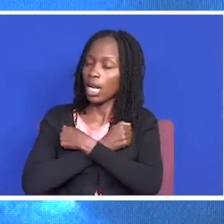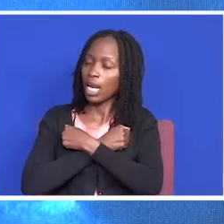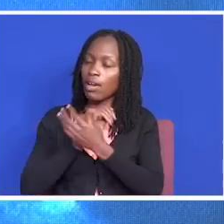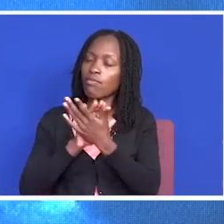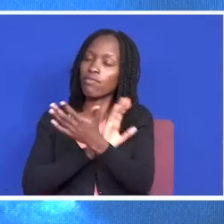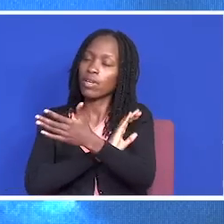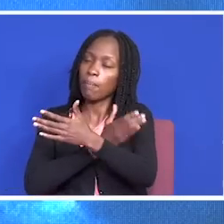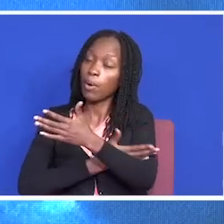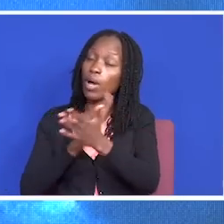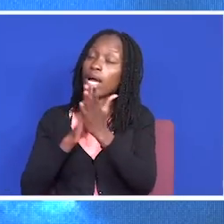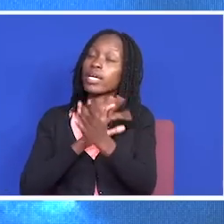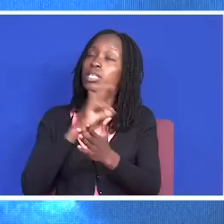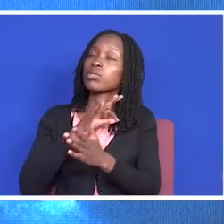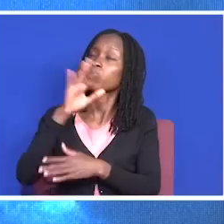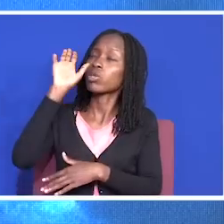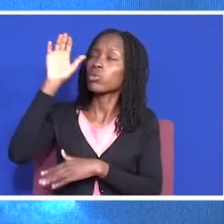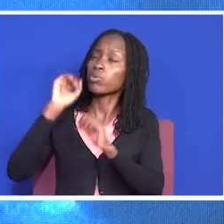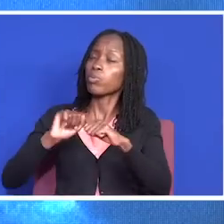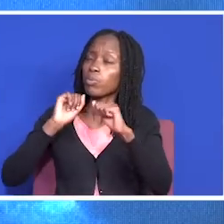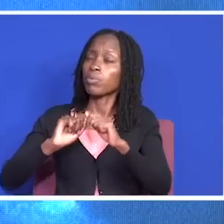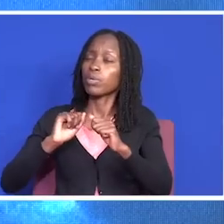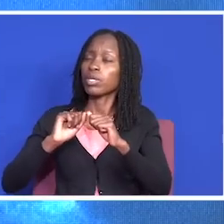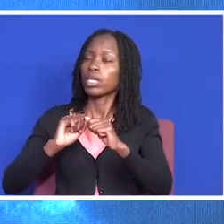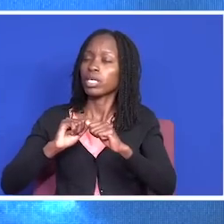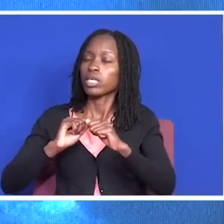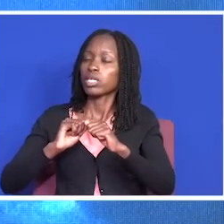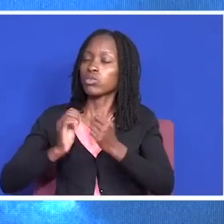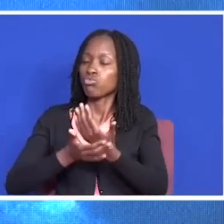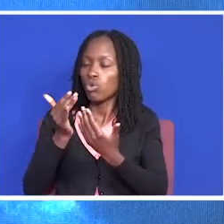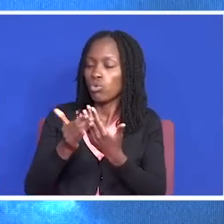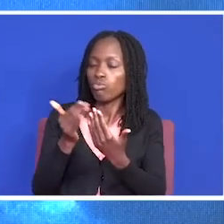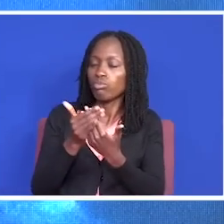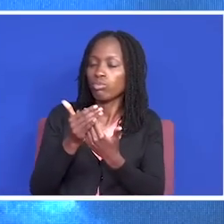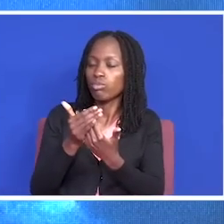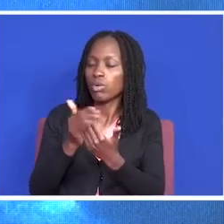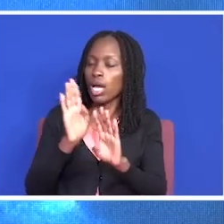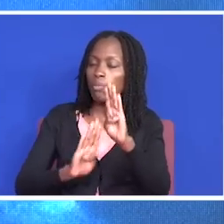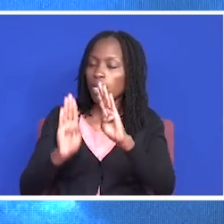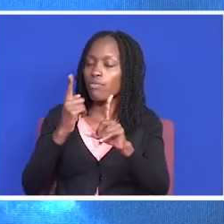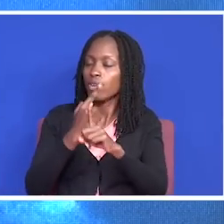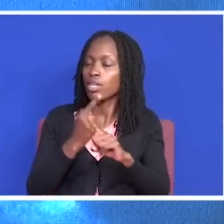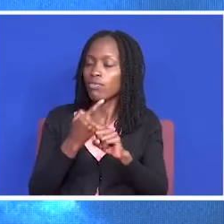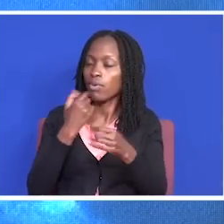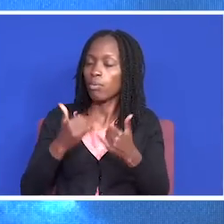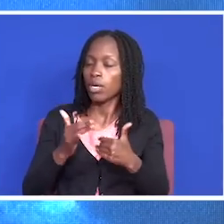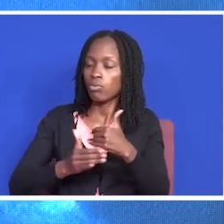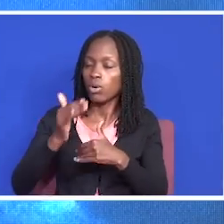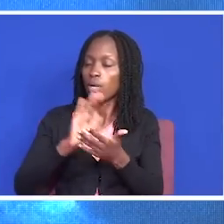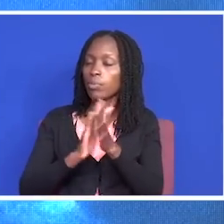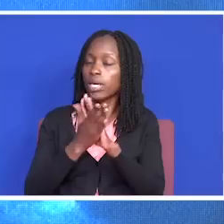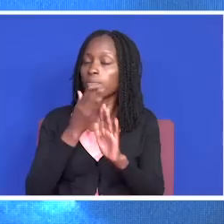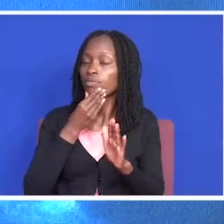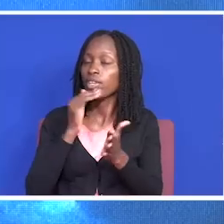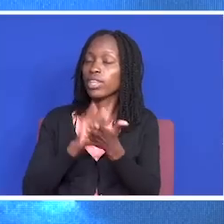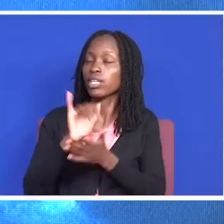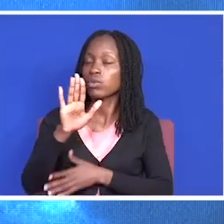power, your spirit, to be able to behave different from now onwards. And so to become the father that